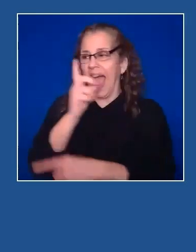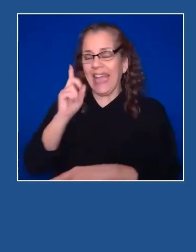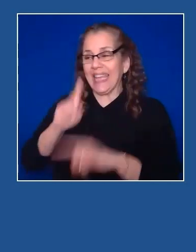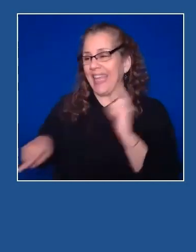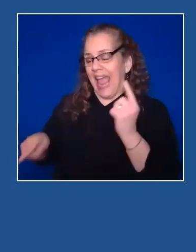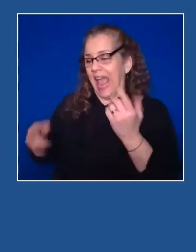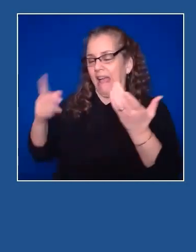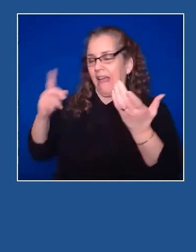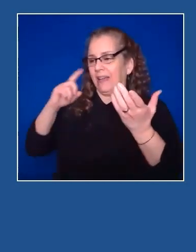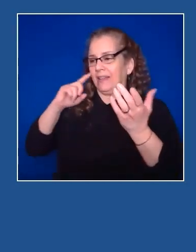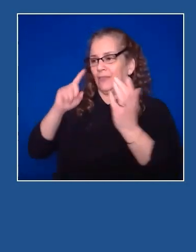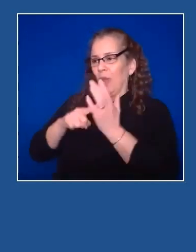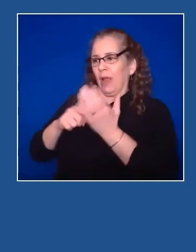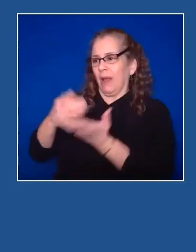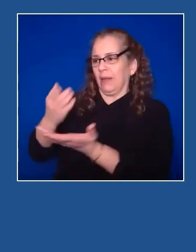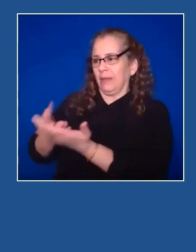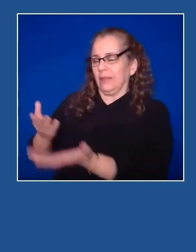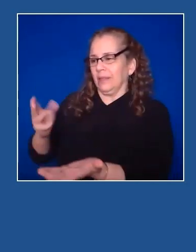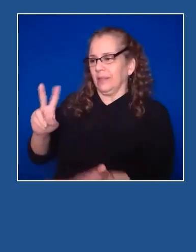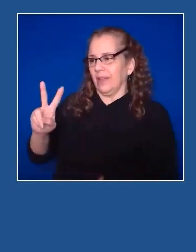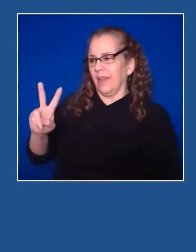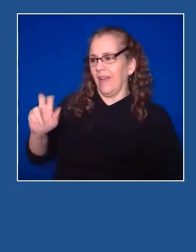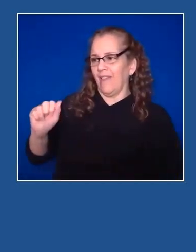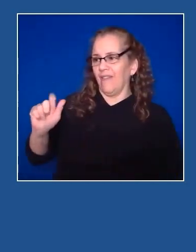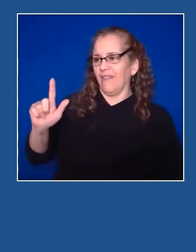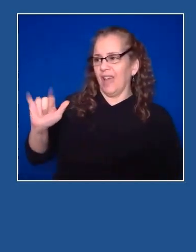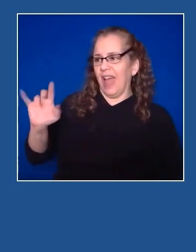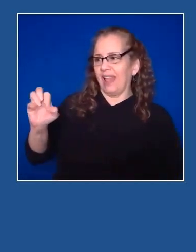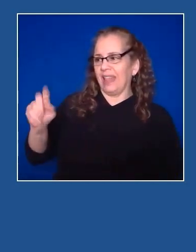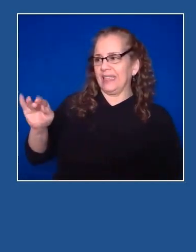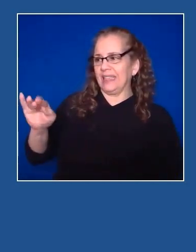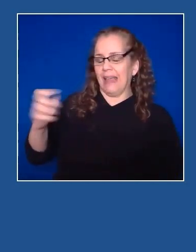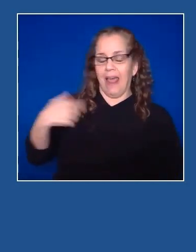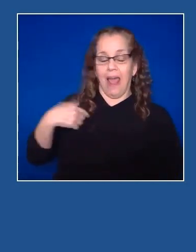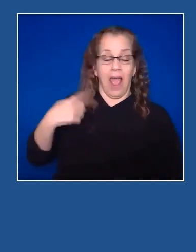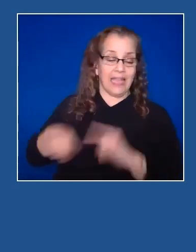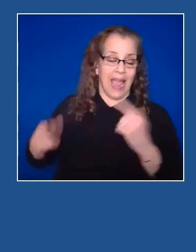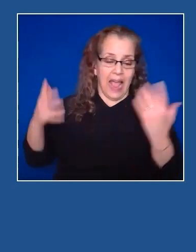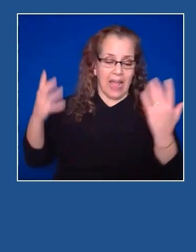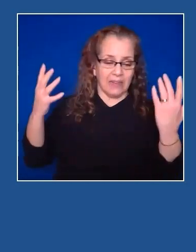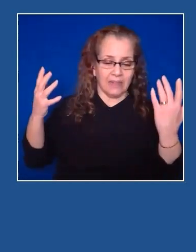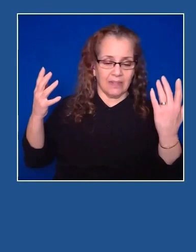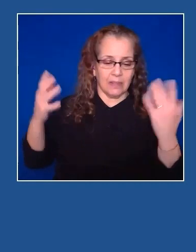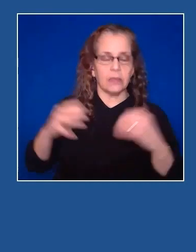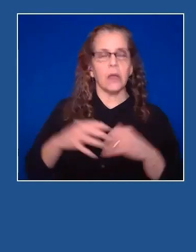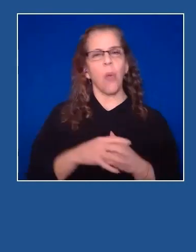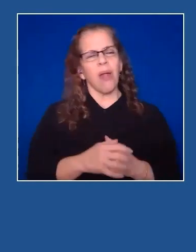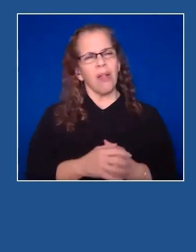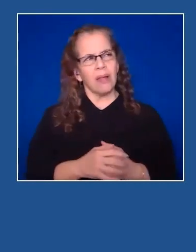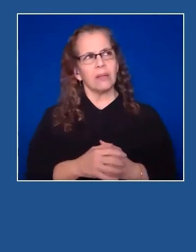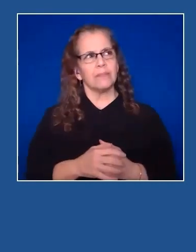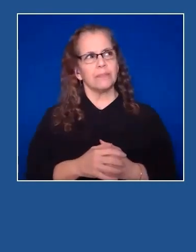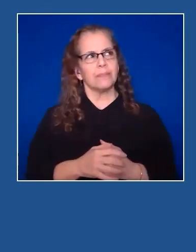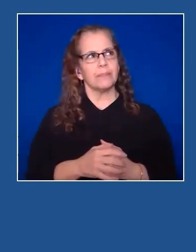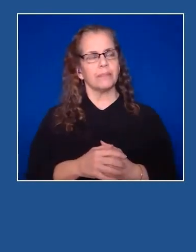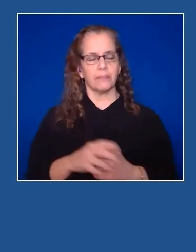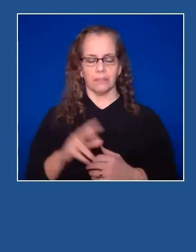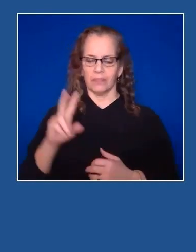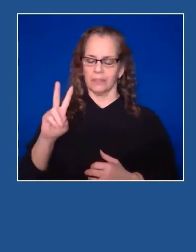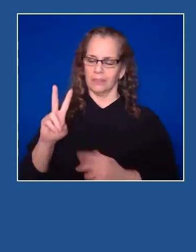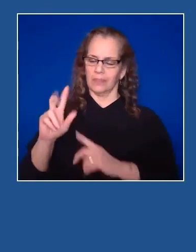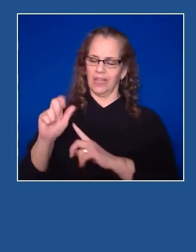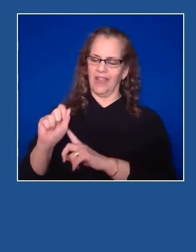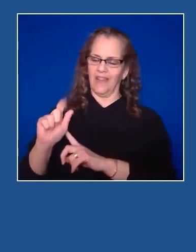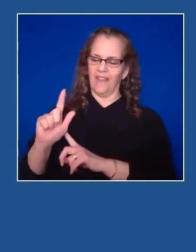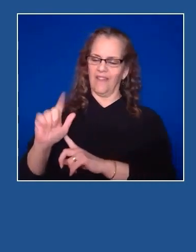Well, the thing about validating is that the idea is to only validate valid things, right?